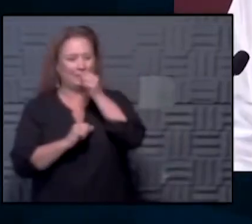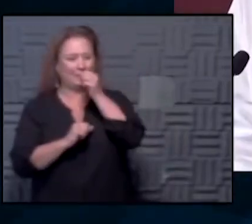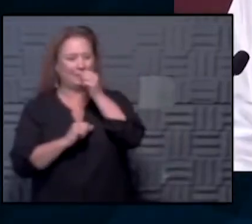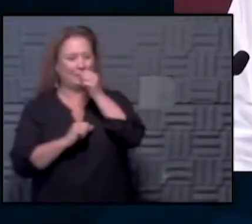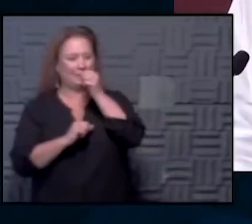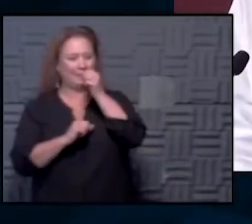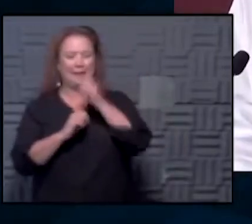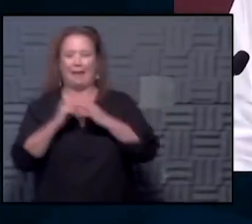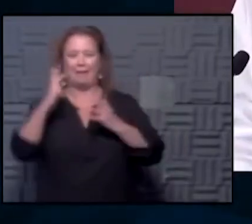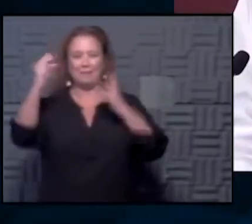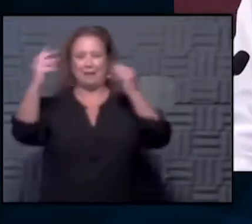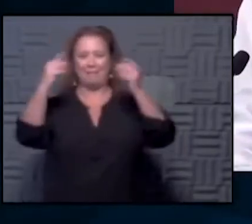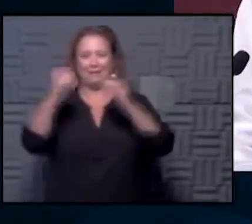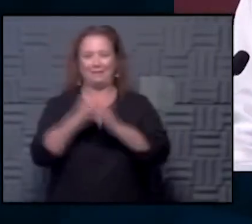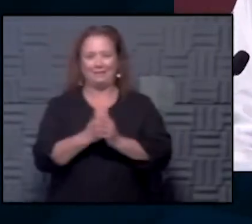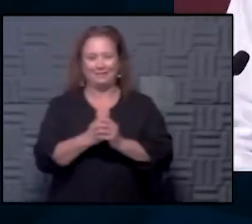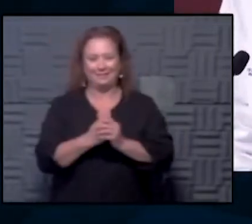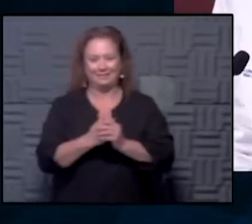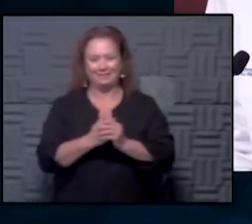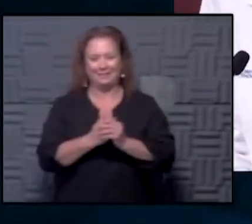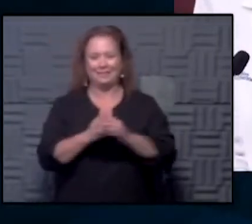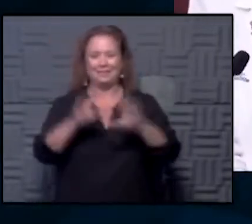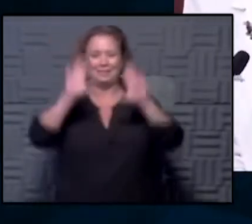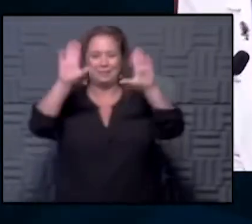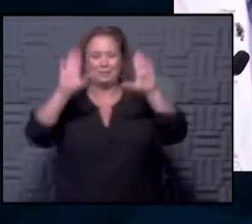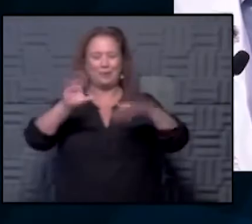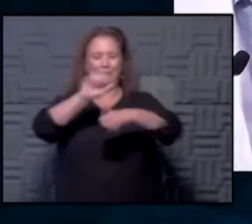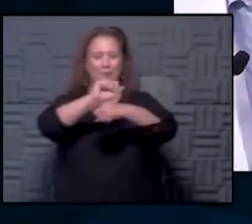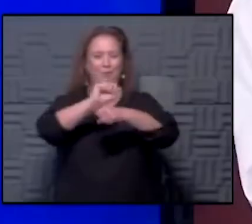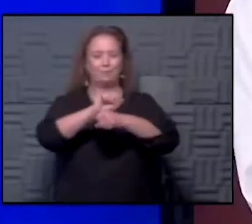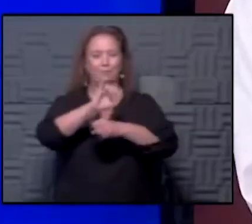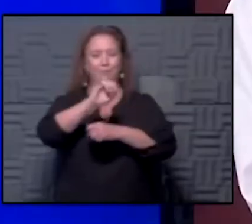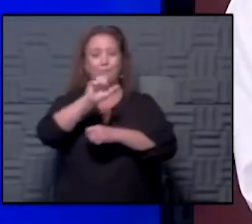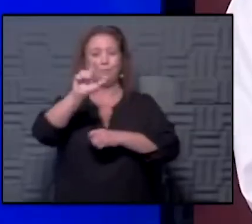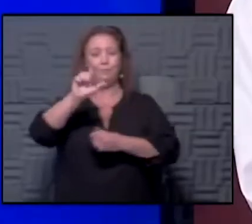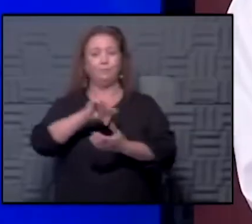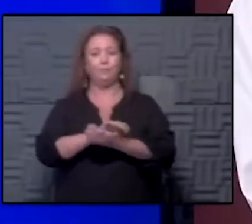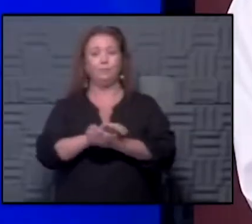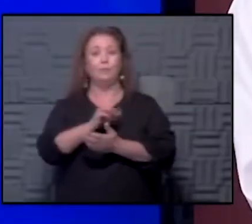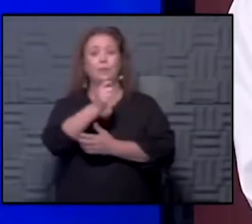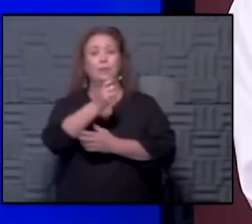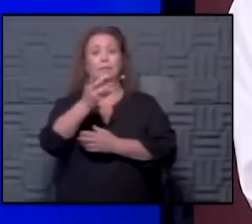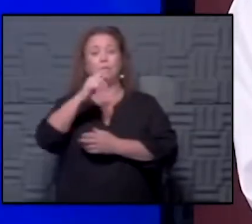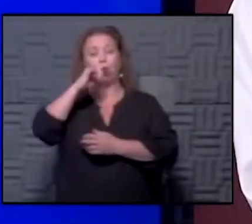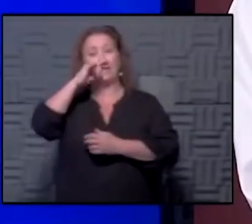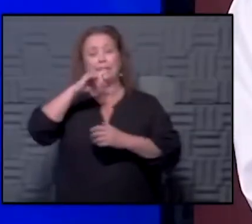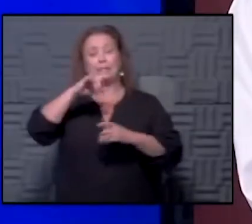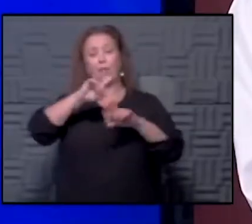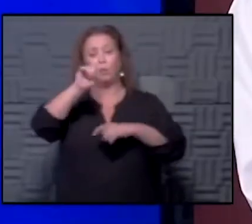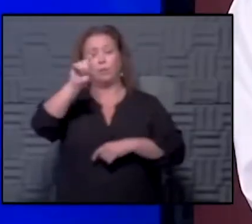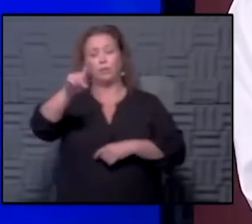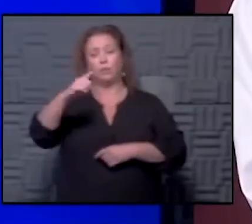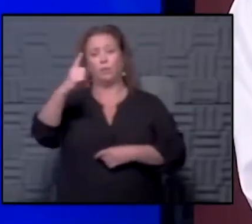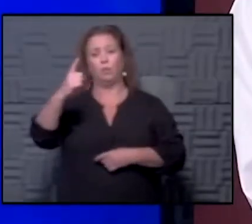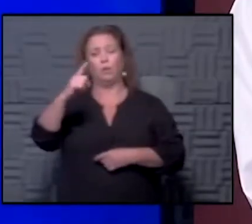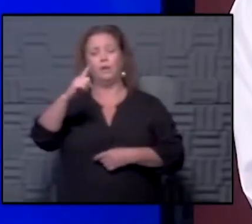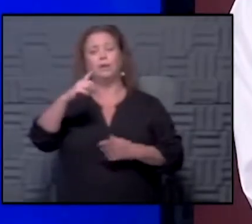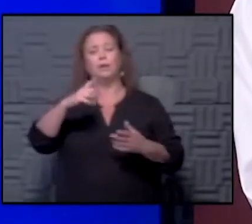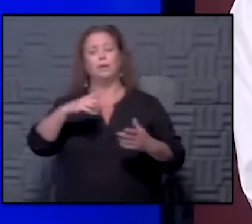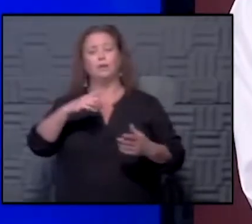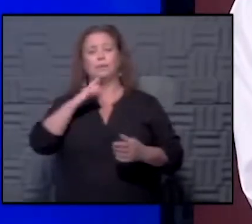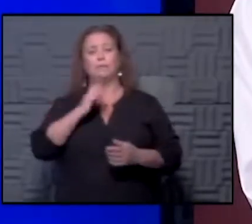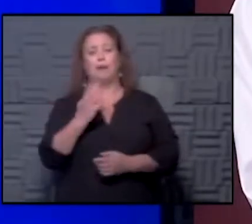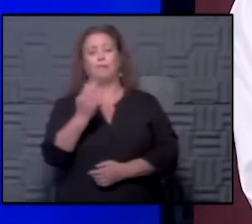I've just been out there. Yeah, well, it's such good work. Okay, Jill. Okay, so we have a couple of kids' questions. One comes from Carrie. She said,